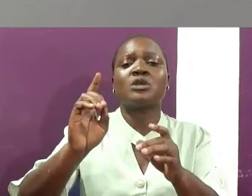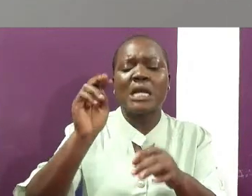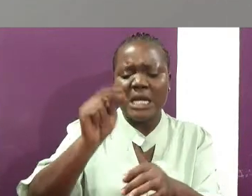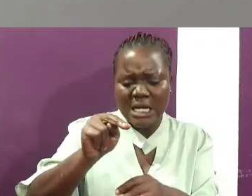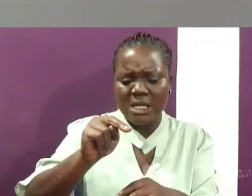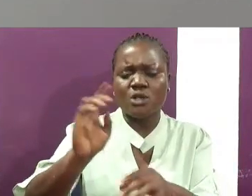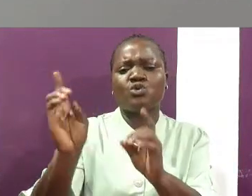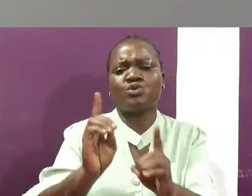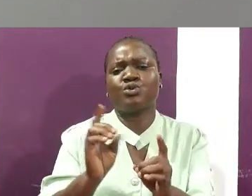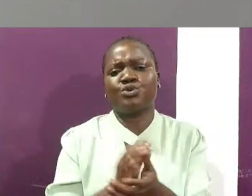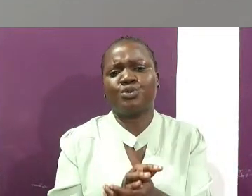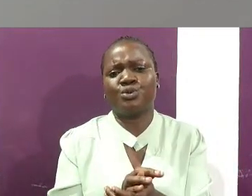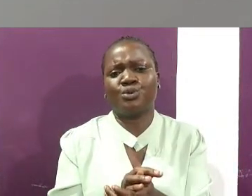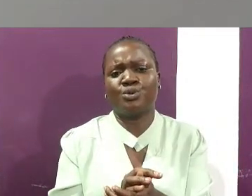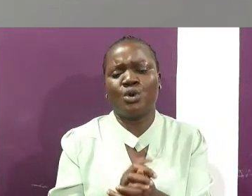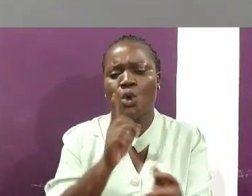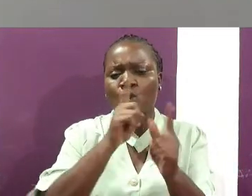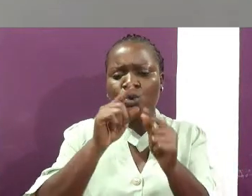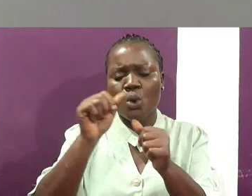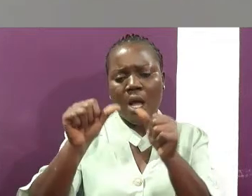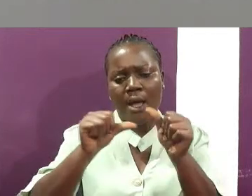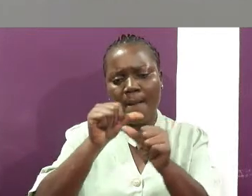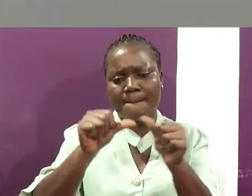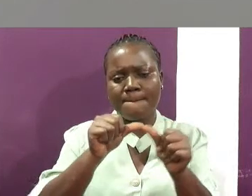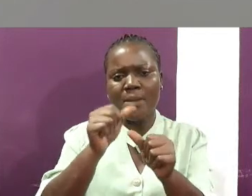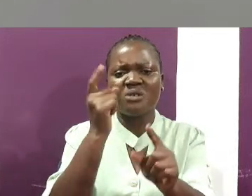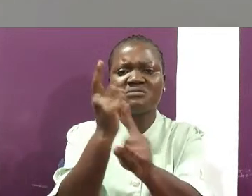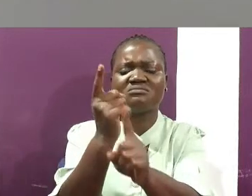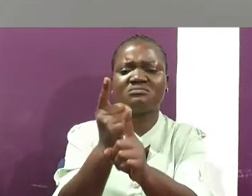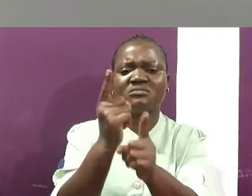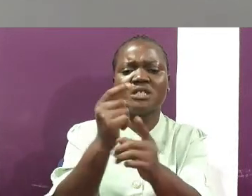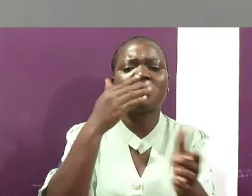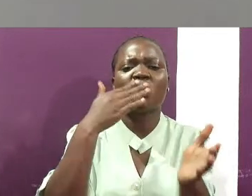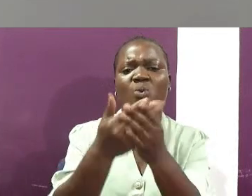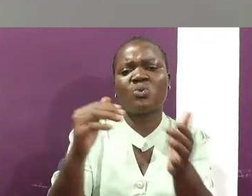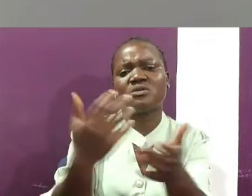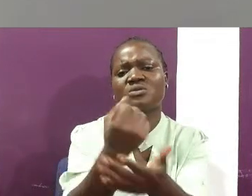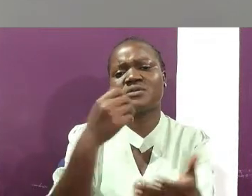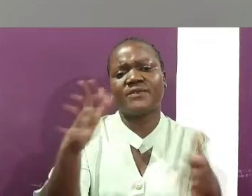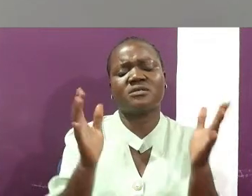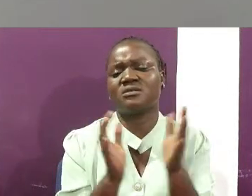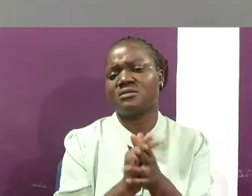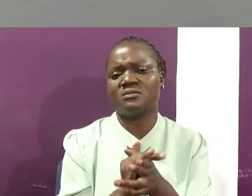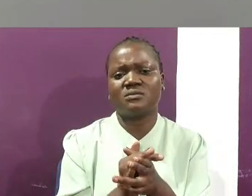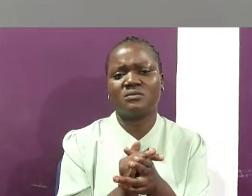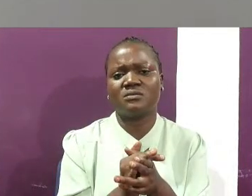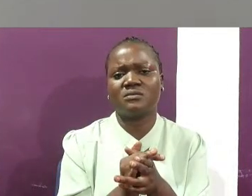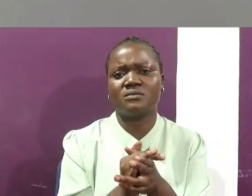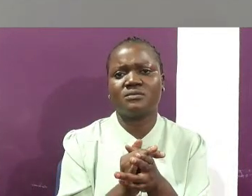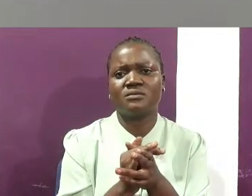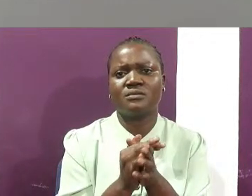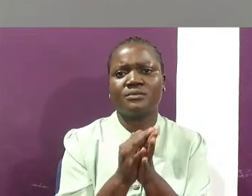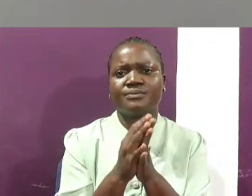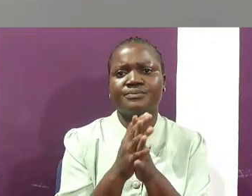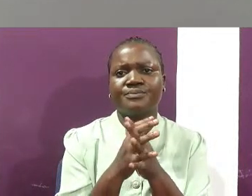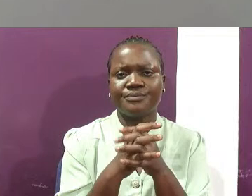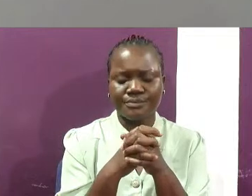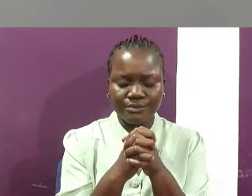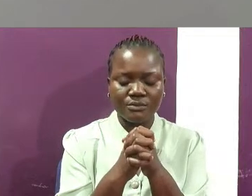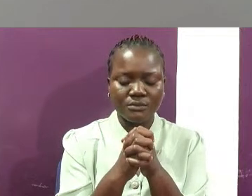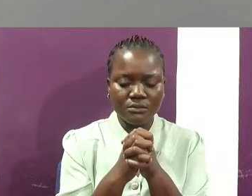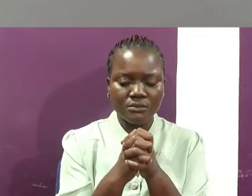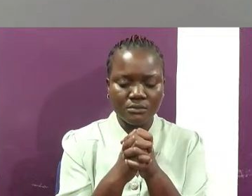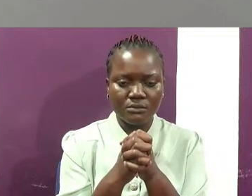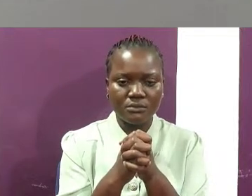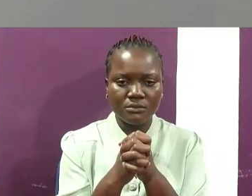Matthew 28:18-20. But it's not enough to know that there's only one gospel. Paul also goes on to say there's only one way to be righteous in God's